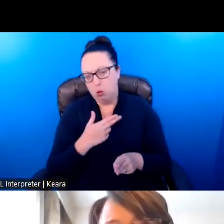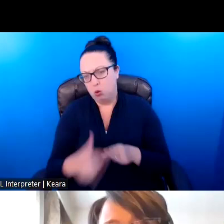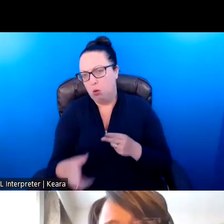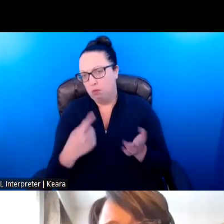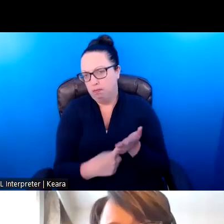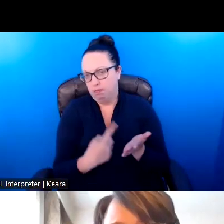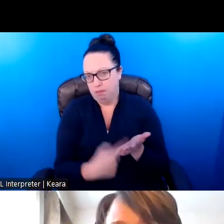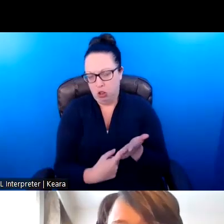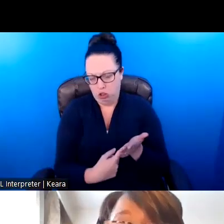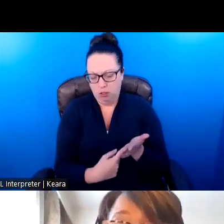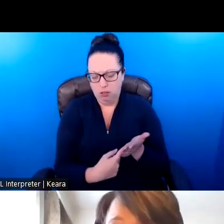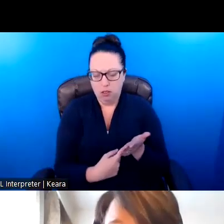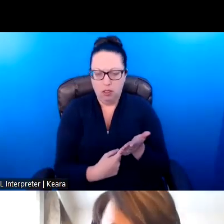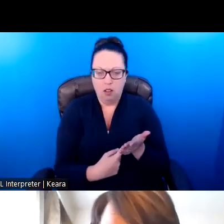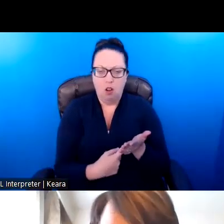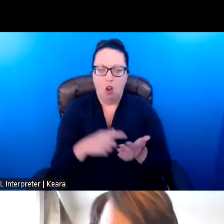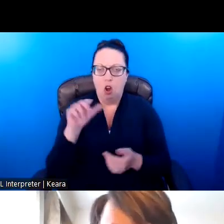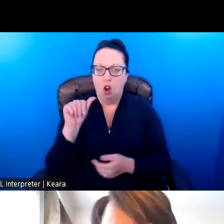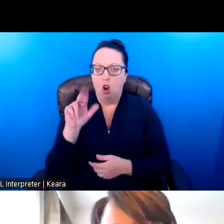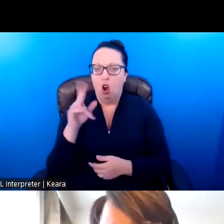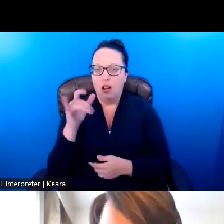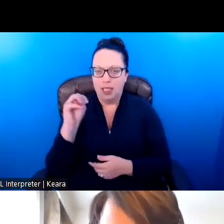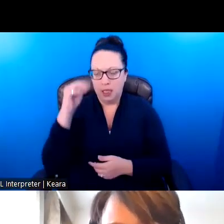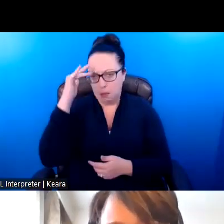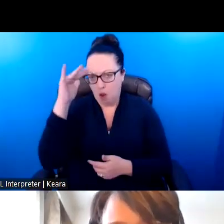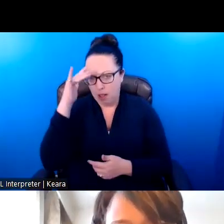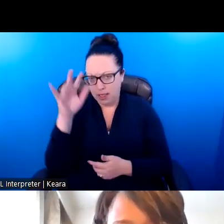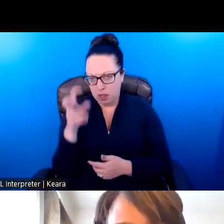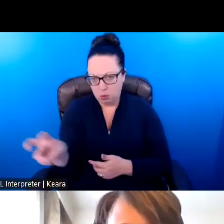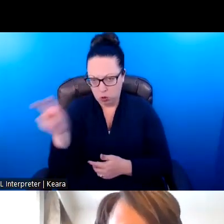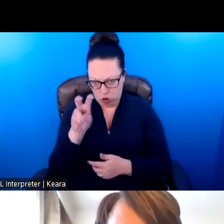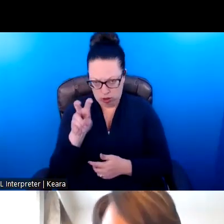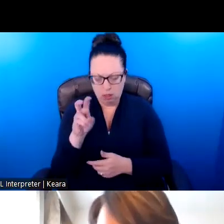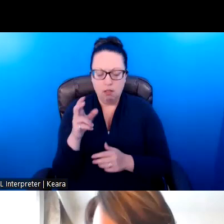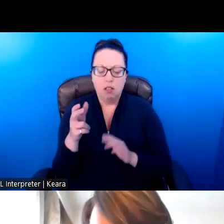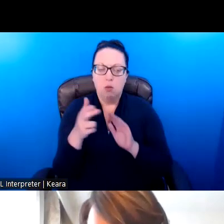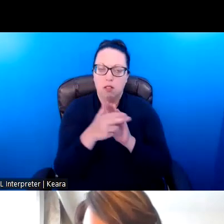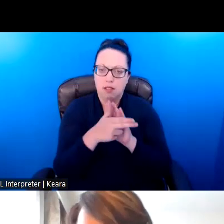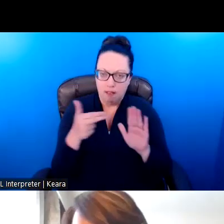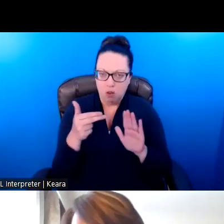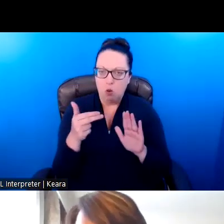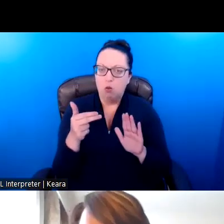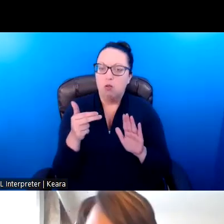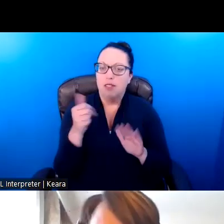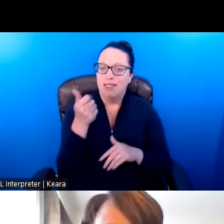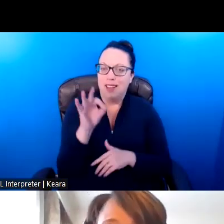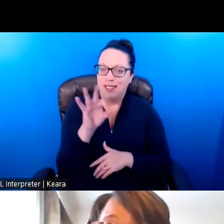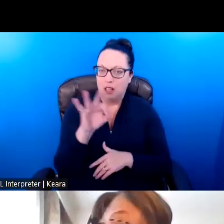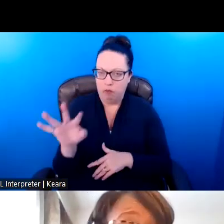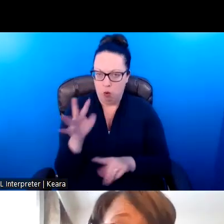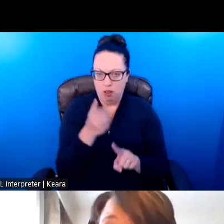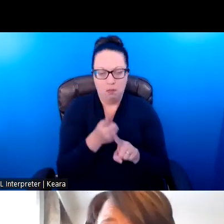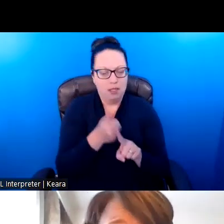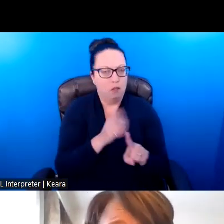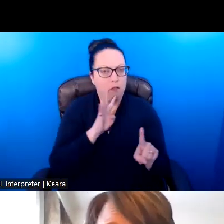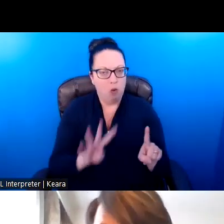quickly on the autism journey with him. He was diagnosed in 1994 at age 4. I did